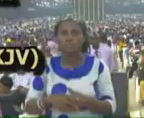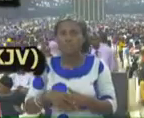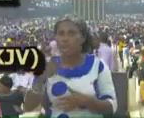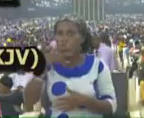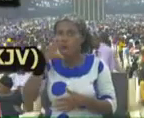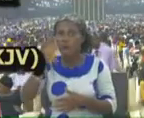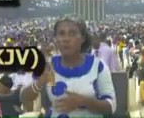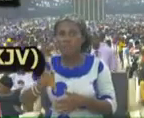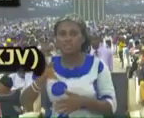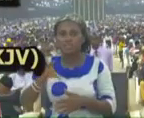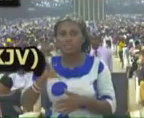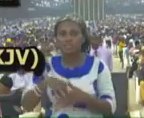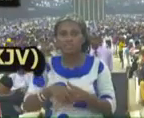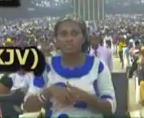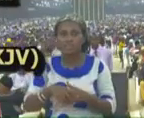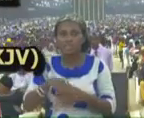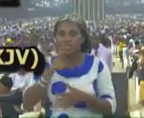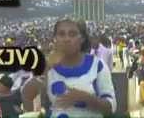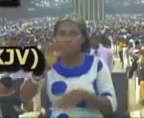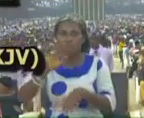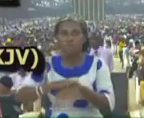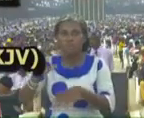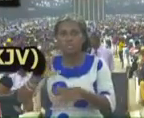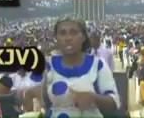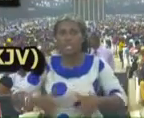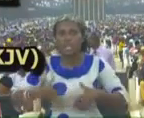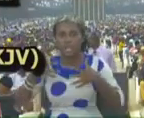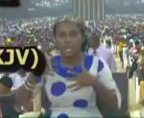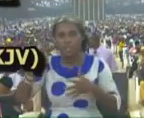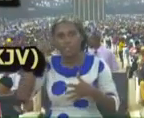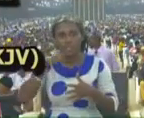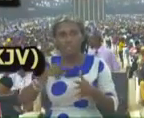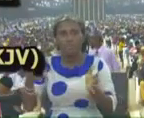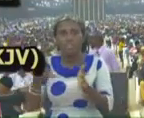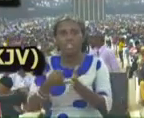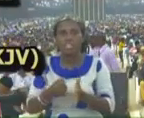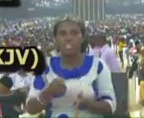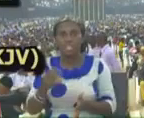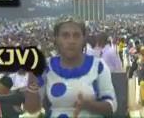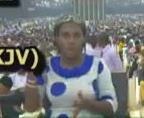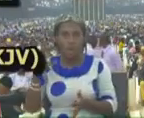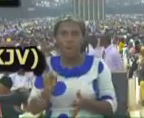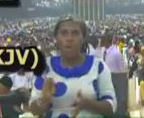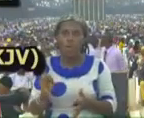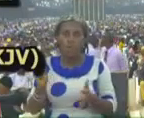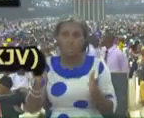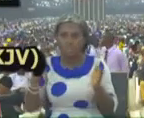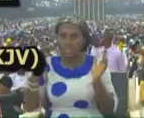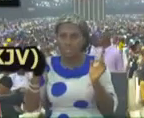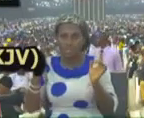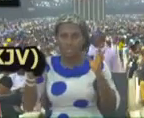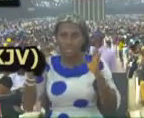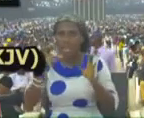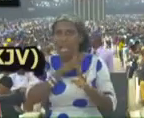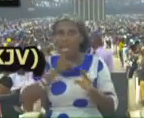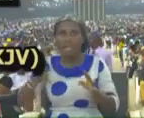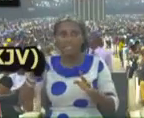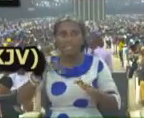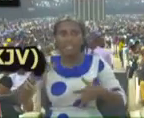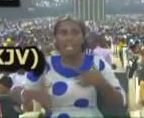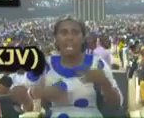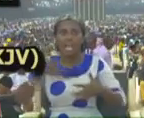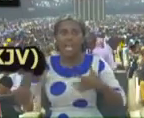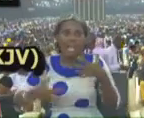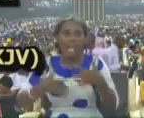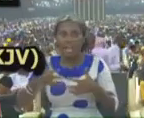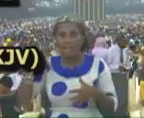Cursed be their anger, for it was fierce, and their wrath, for it was